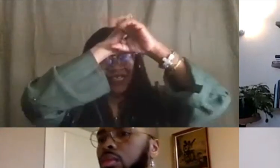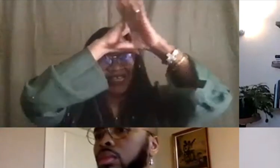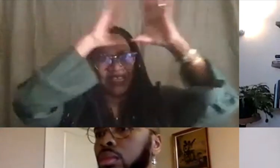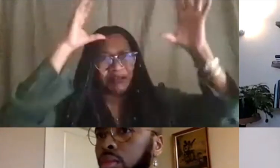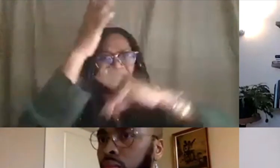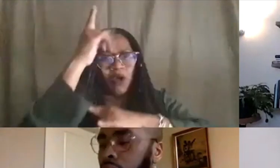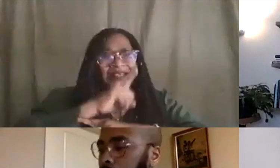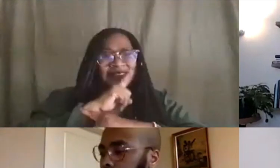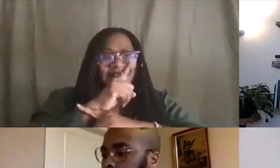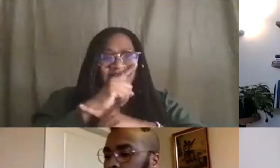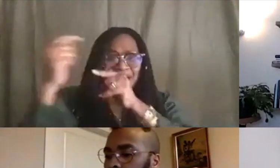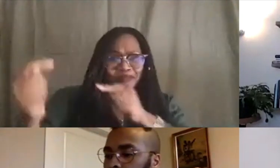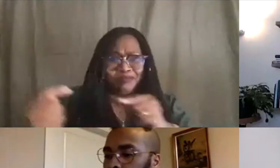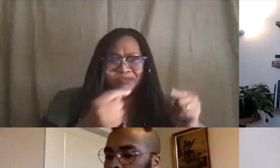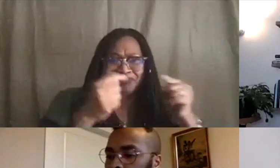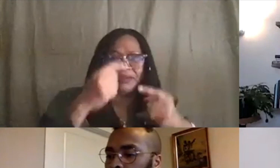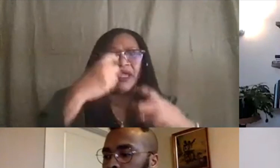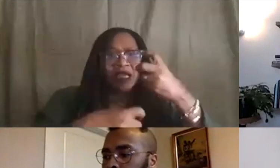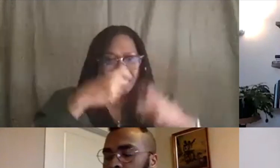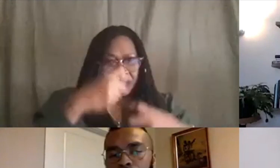you see around.